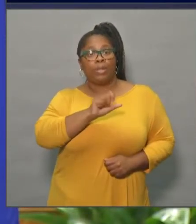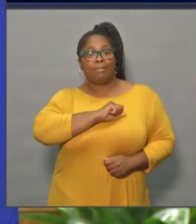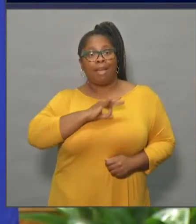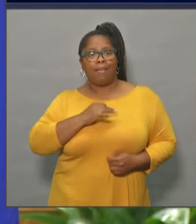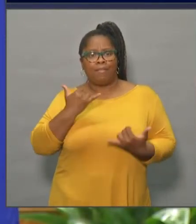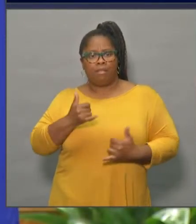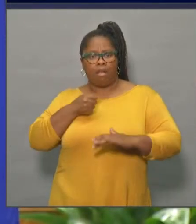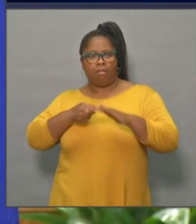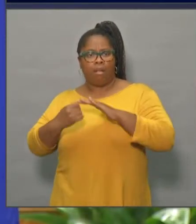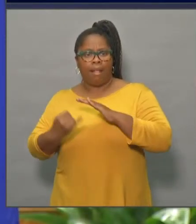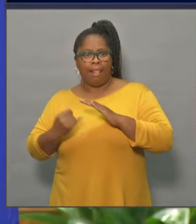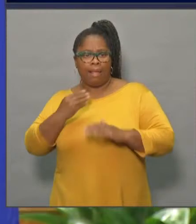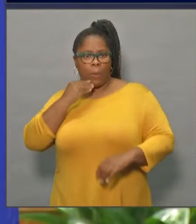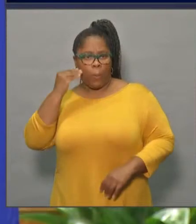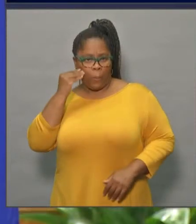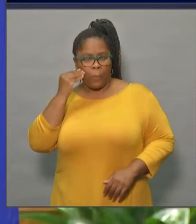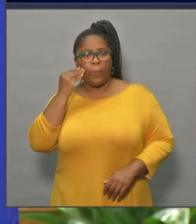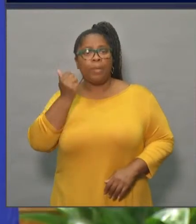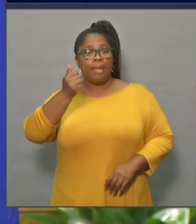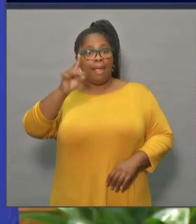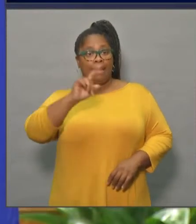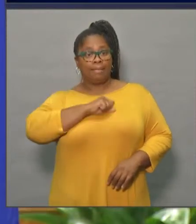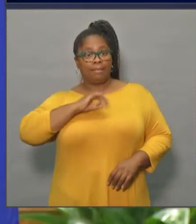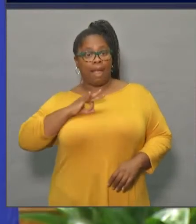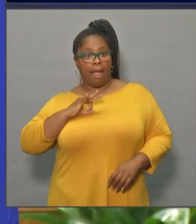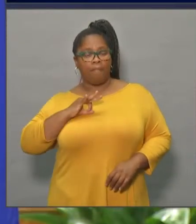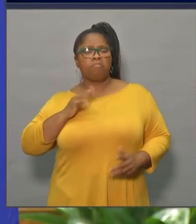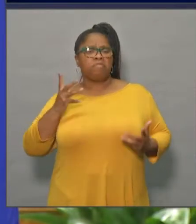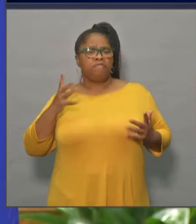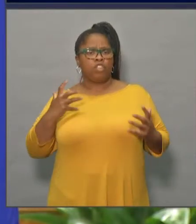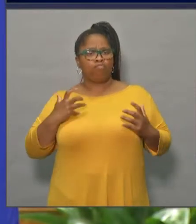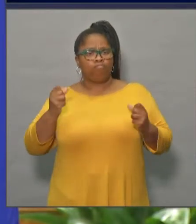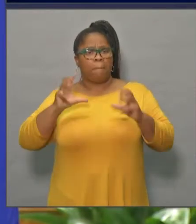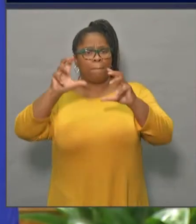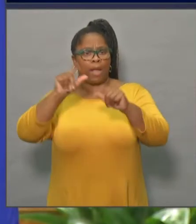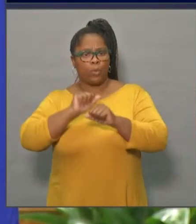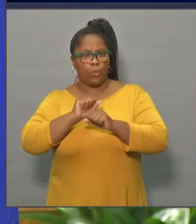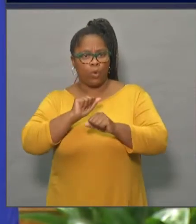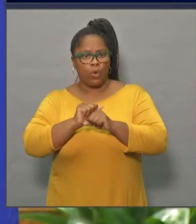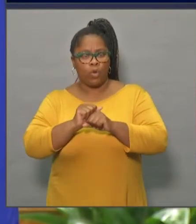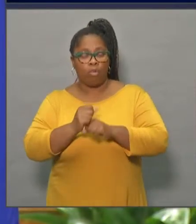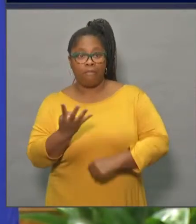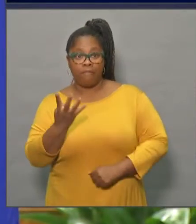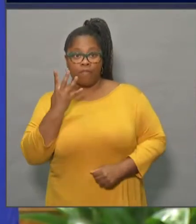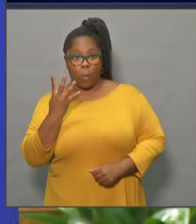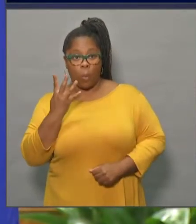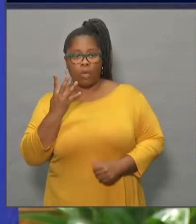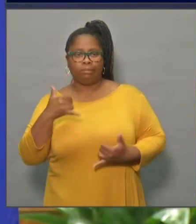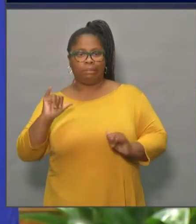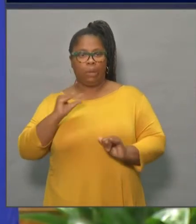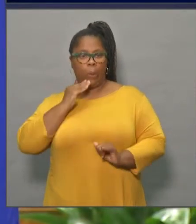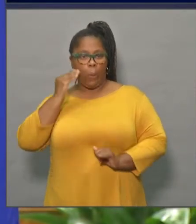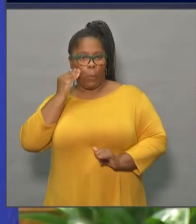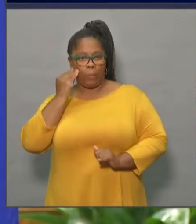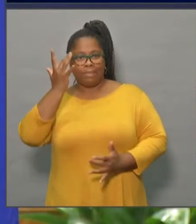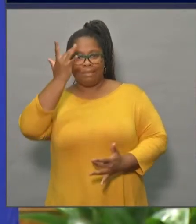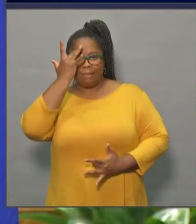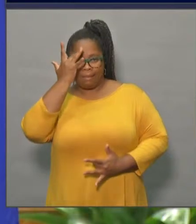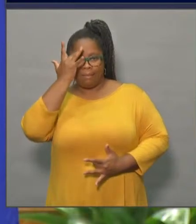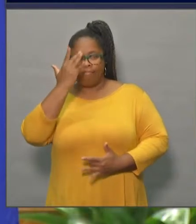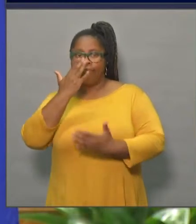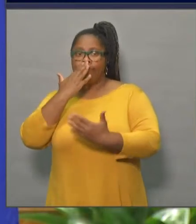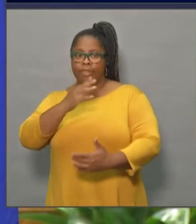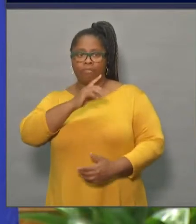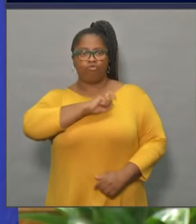at home, 18 staff members that have returned to work, and 4 that are at home sick. And I want to thank